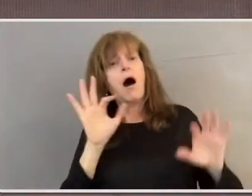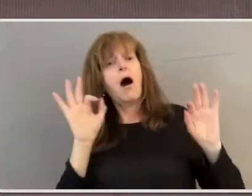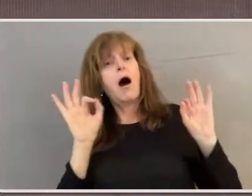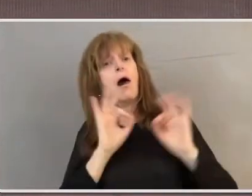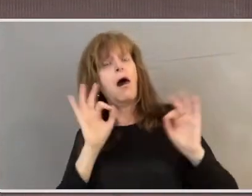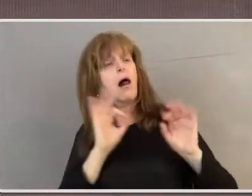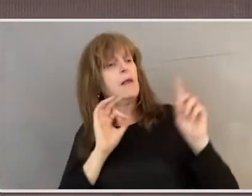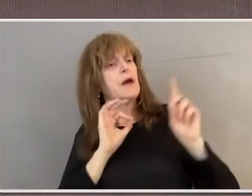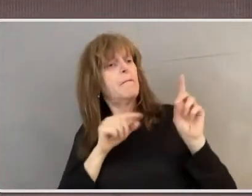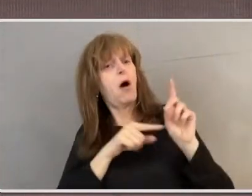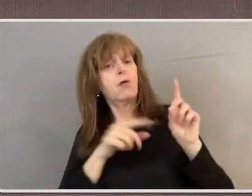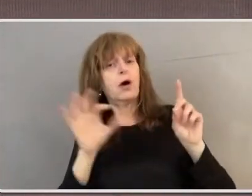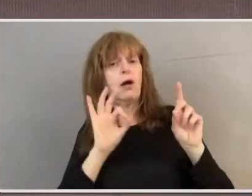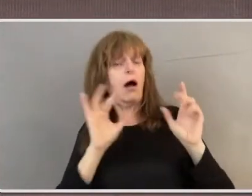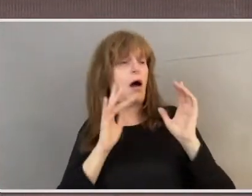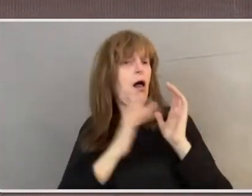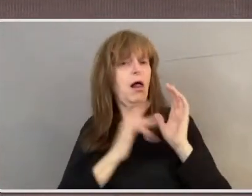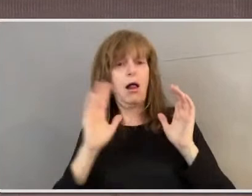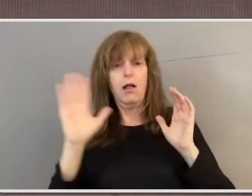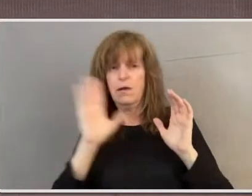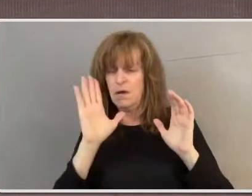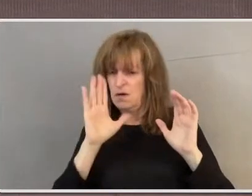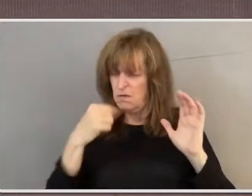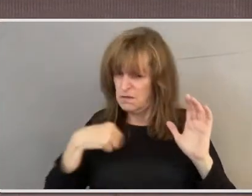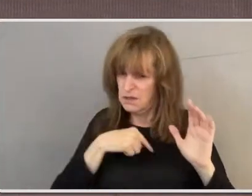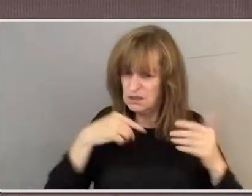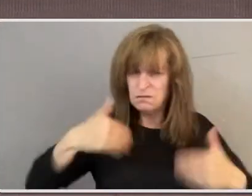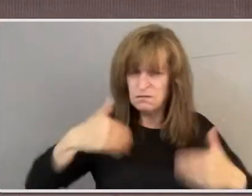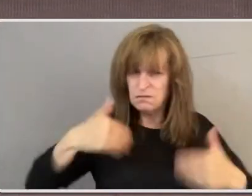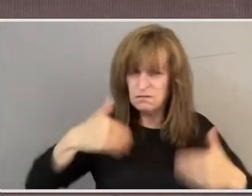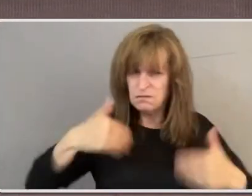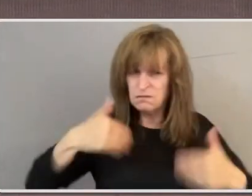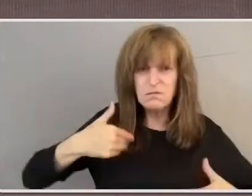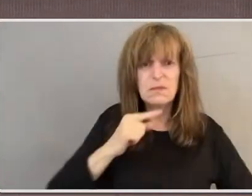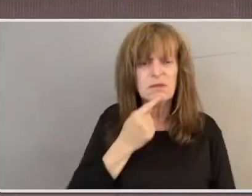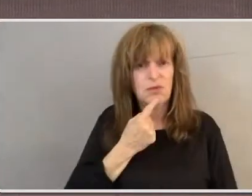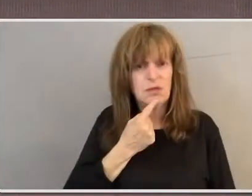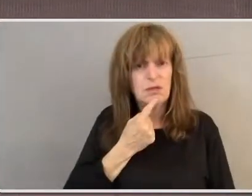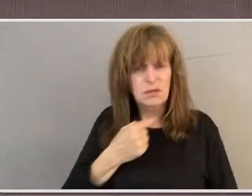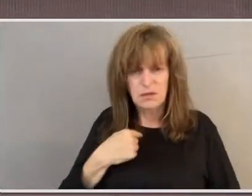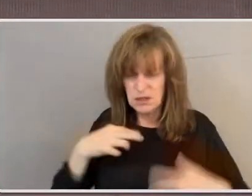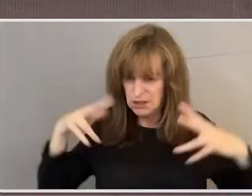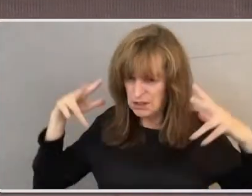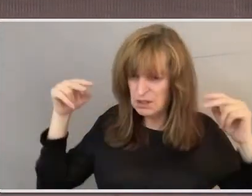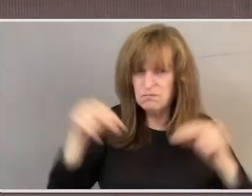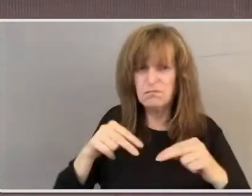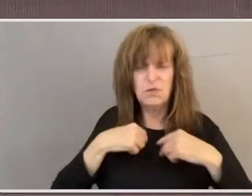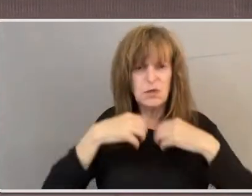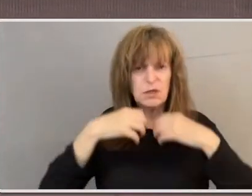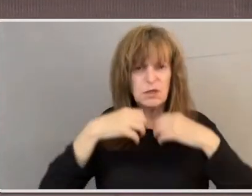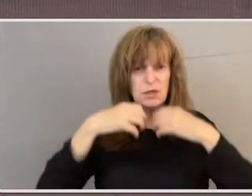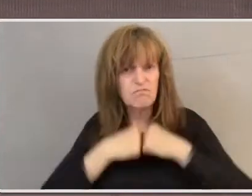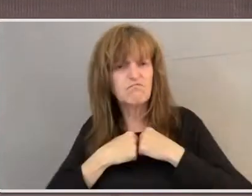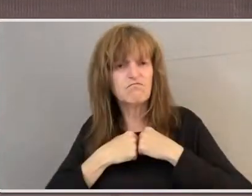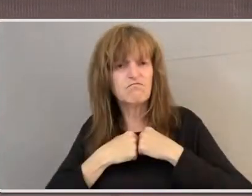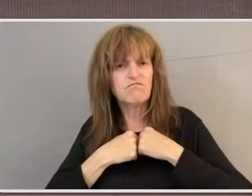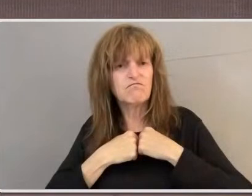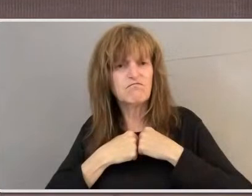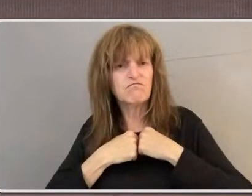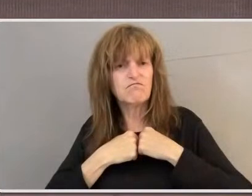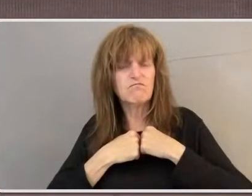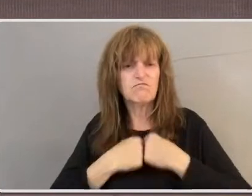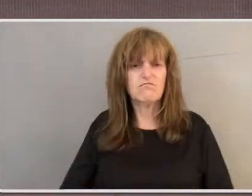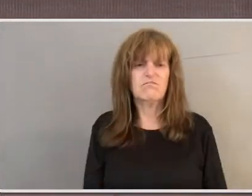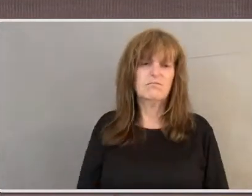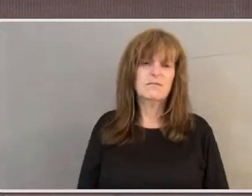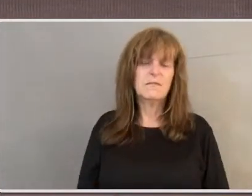la stabilité de notre démocratie. Nous sommes fiers et nous promettons de